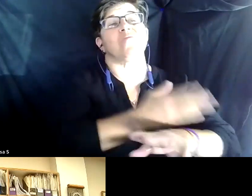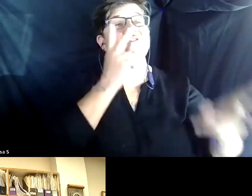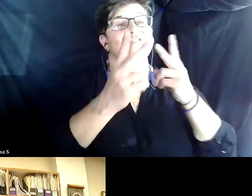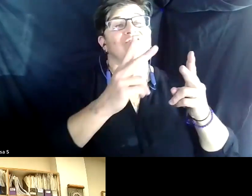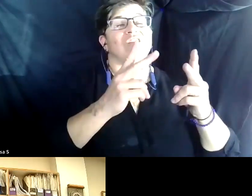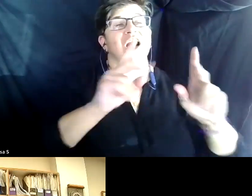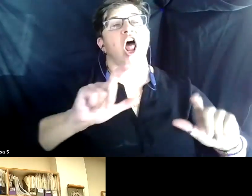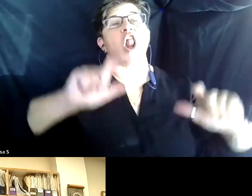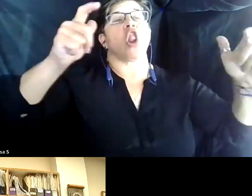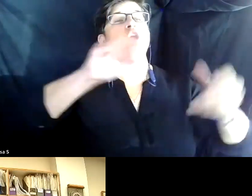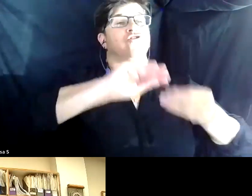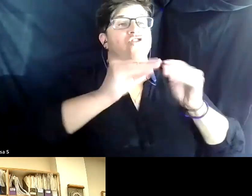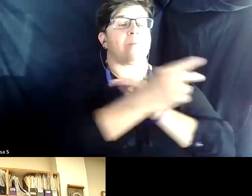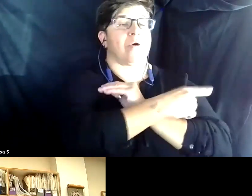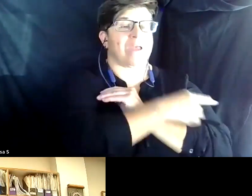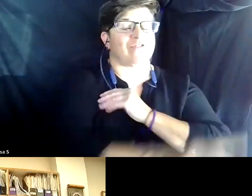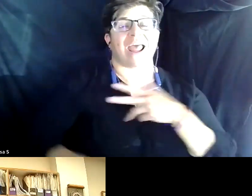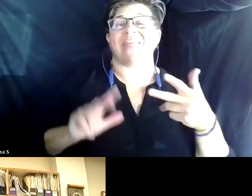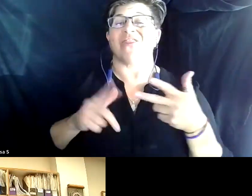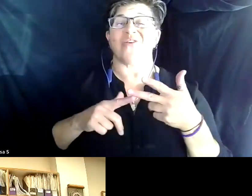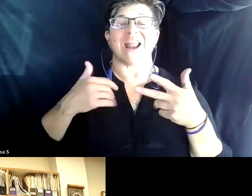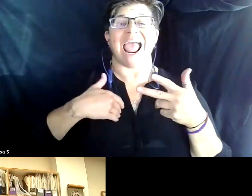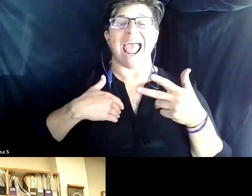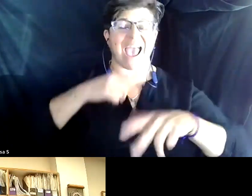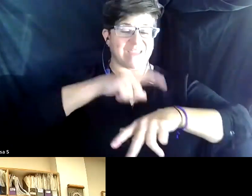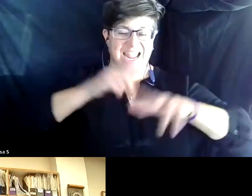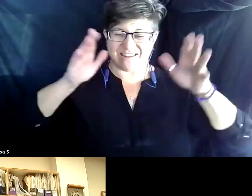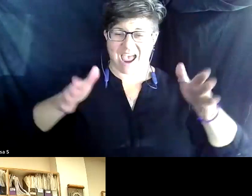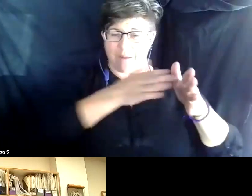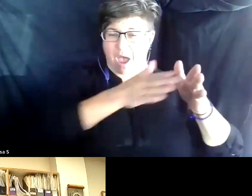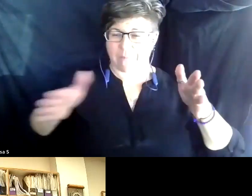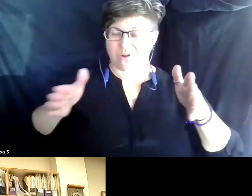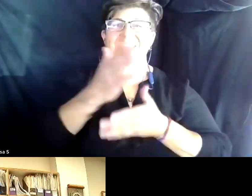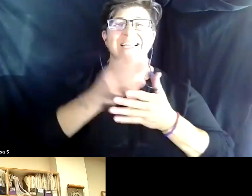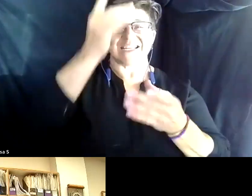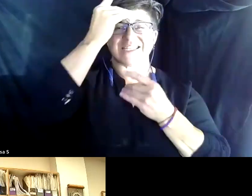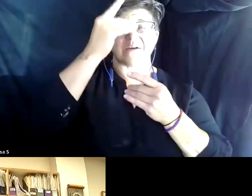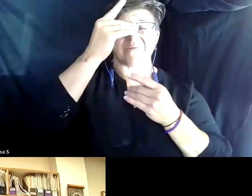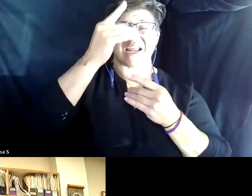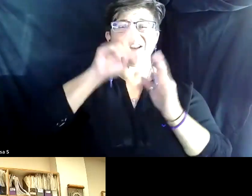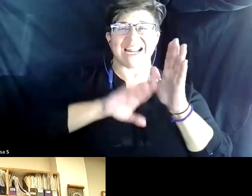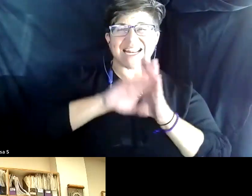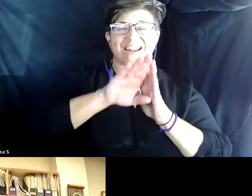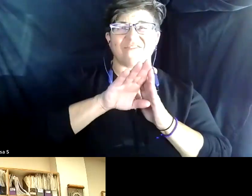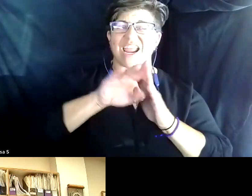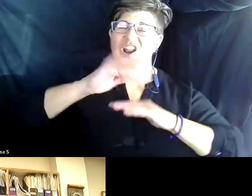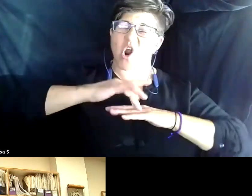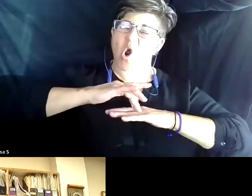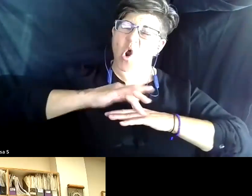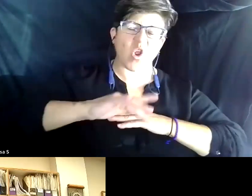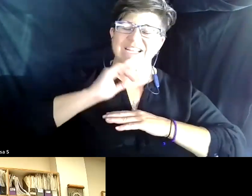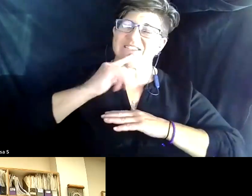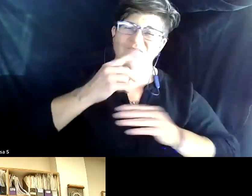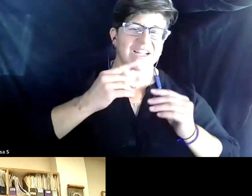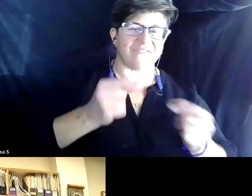third thing is having a window of opportunity. Some of the diseases manifest very early and severely, so the development